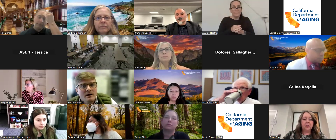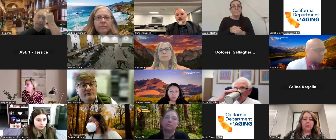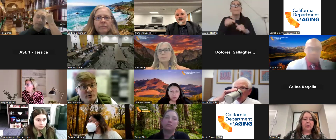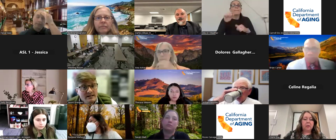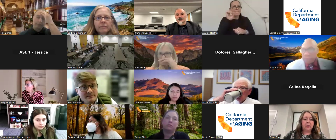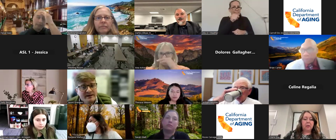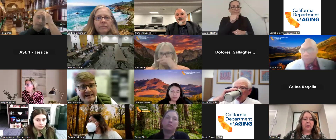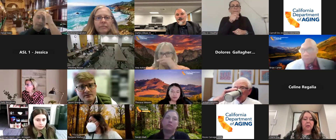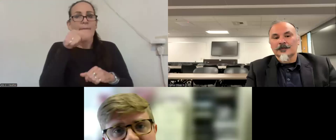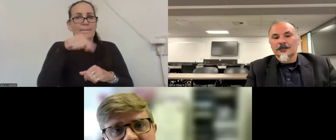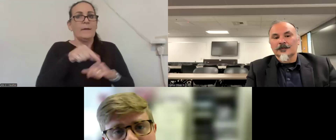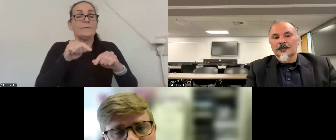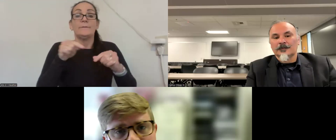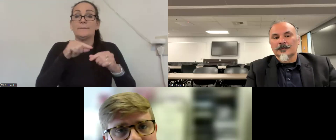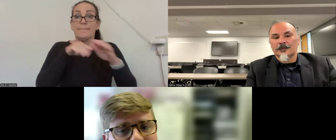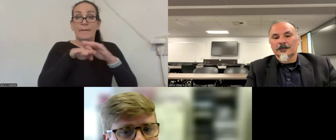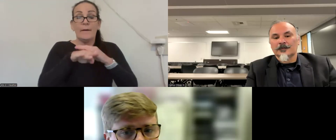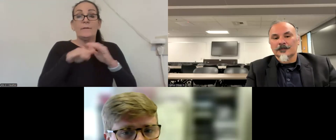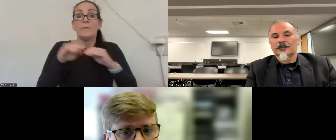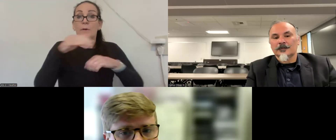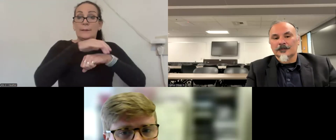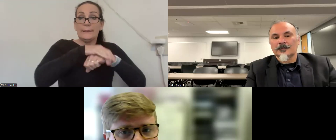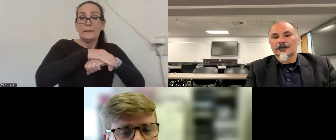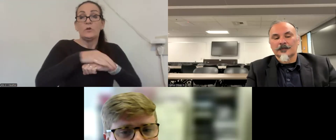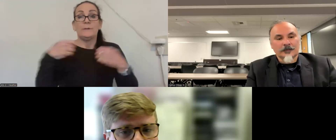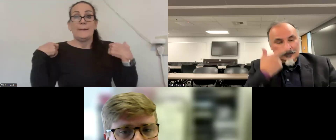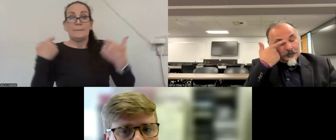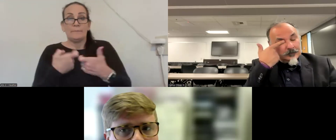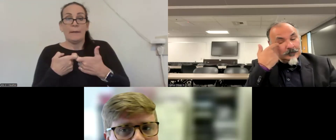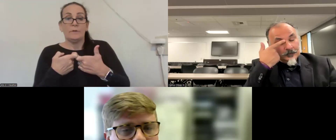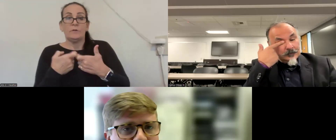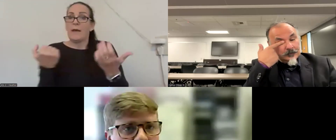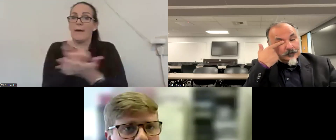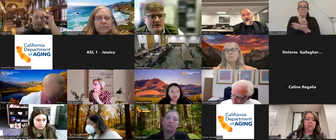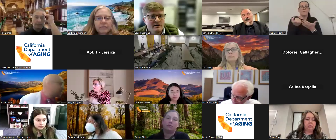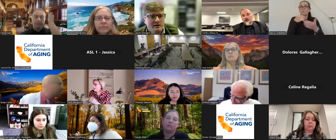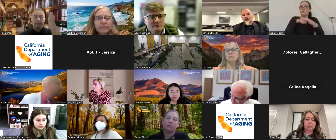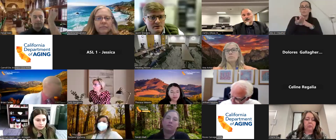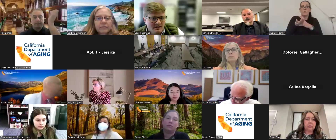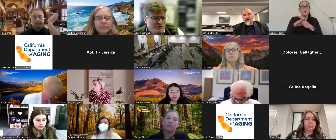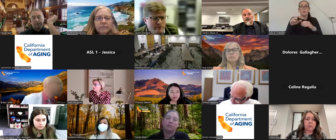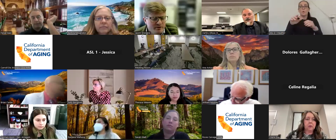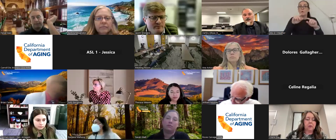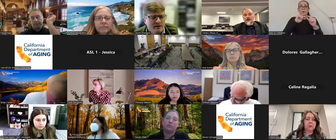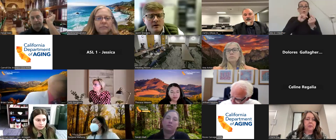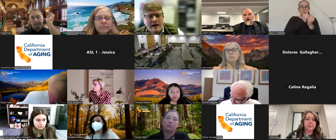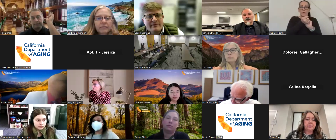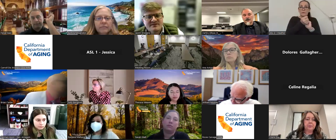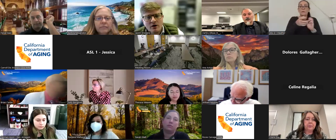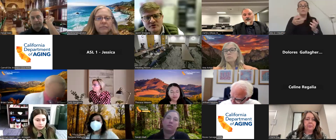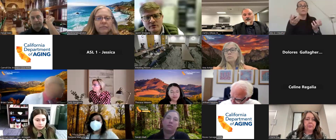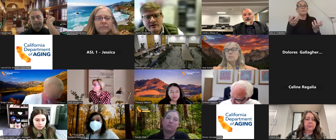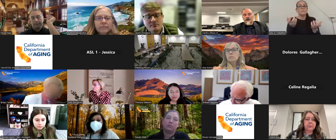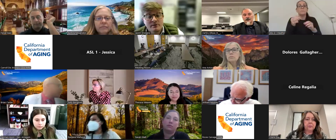available fully in English and Spanish, meaning everything has gone through translation and clinician review. And